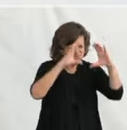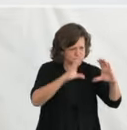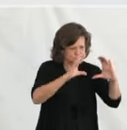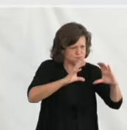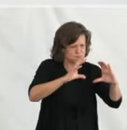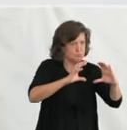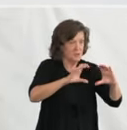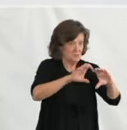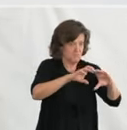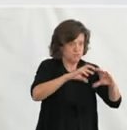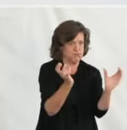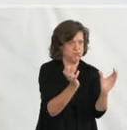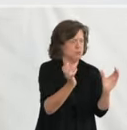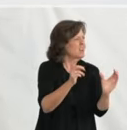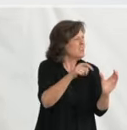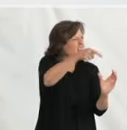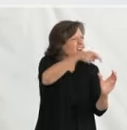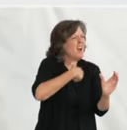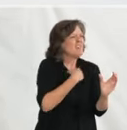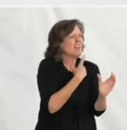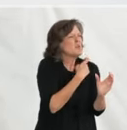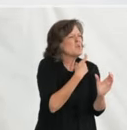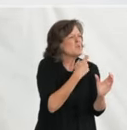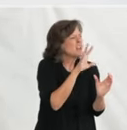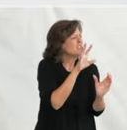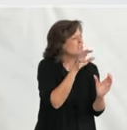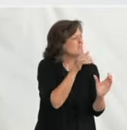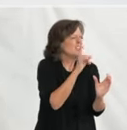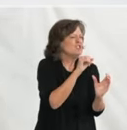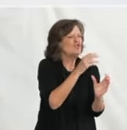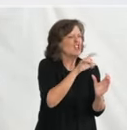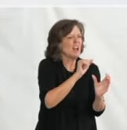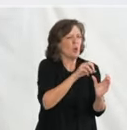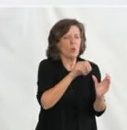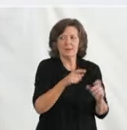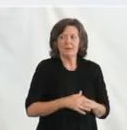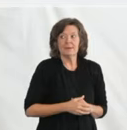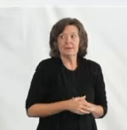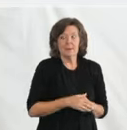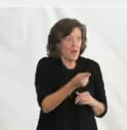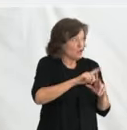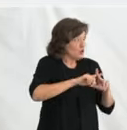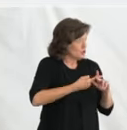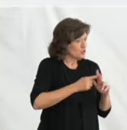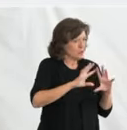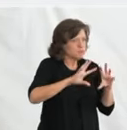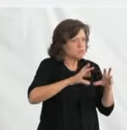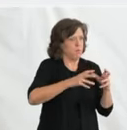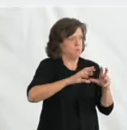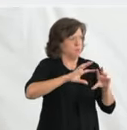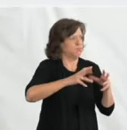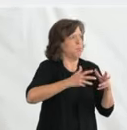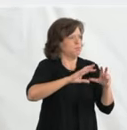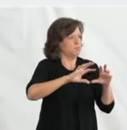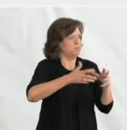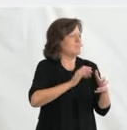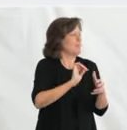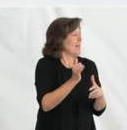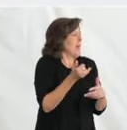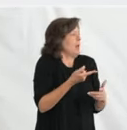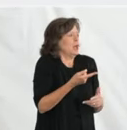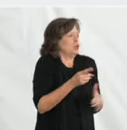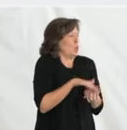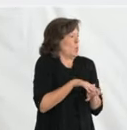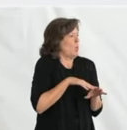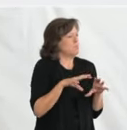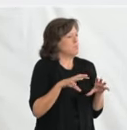It looks like it's made out of red jello. It's kind of going, and it can roll like half a mile an hour. And yet it is